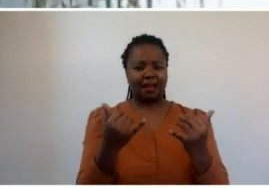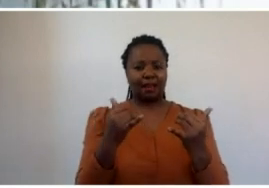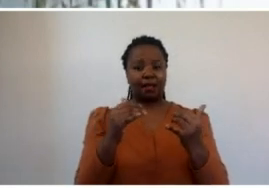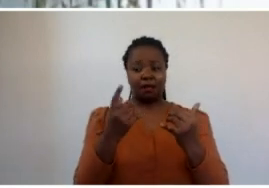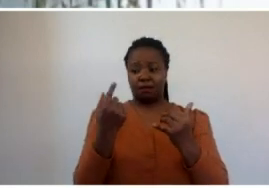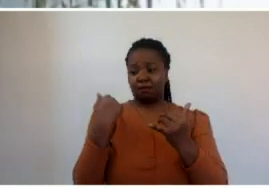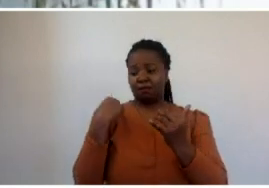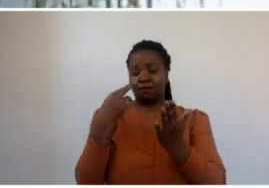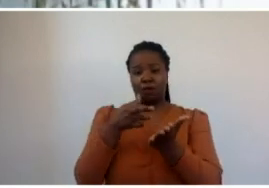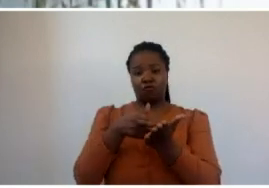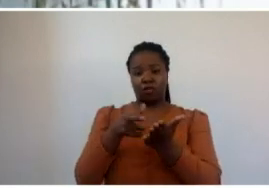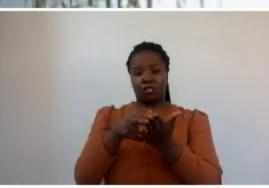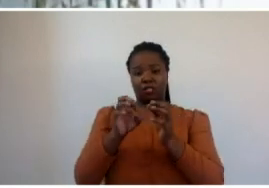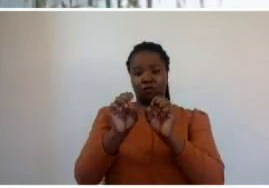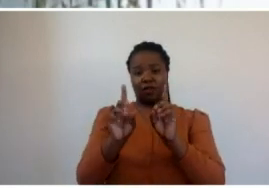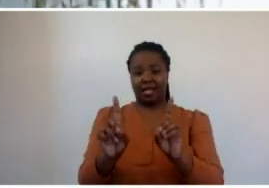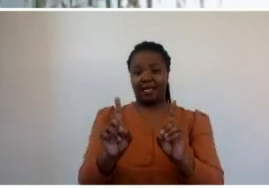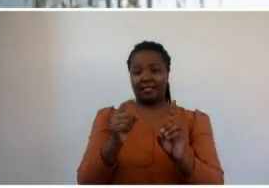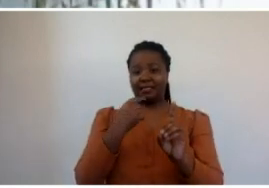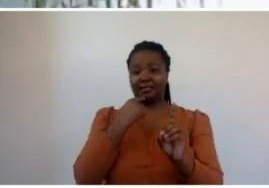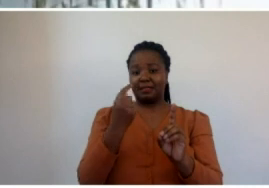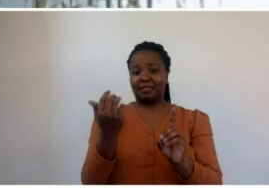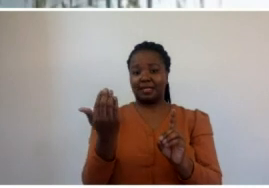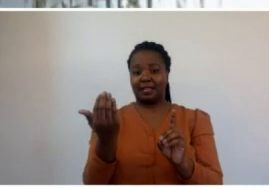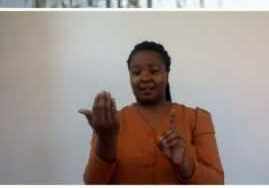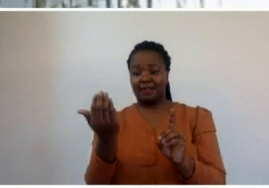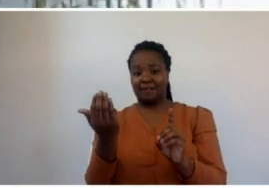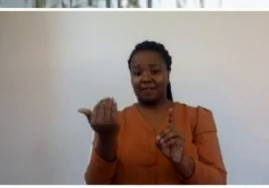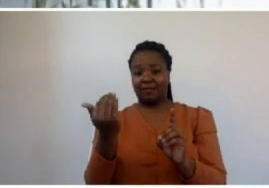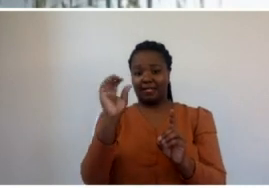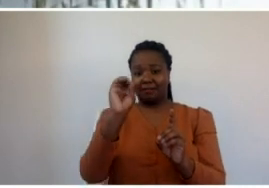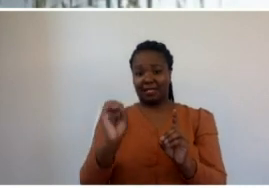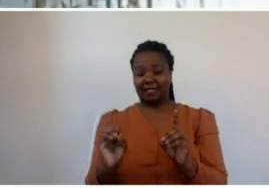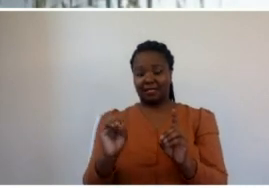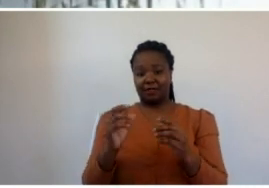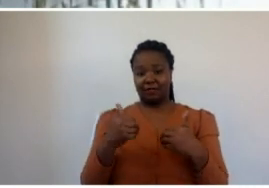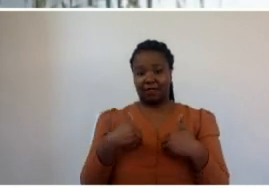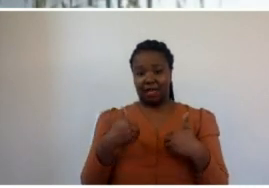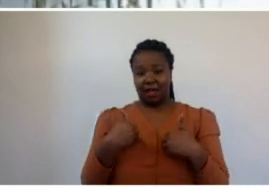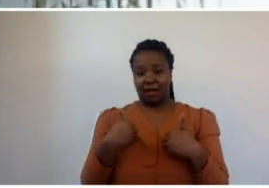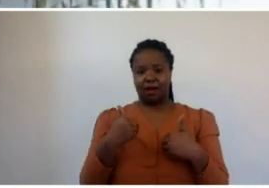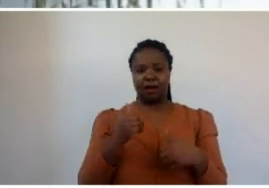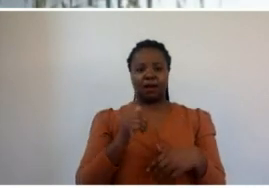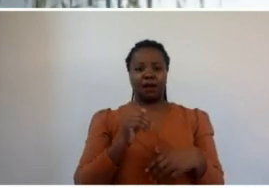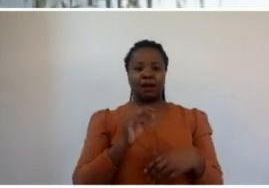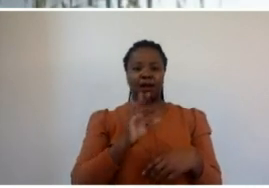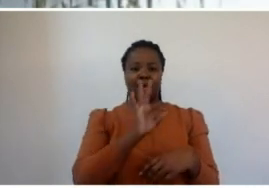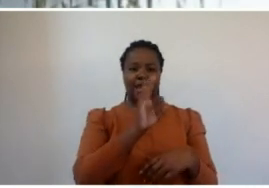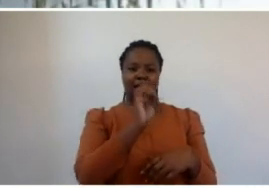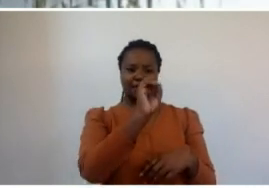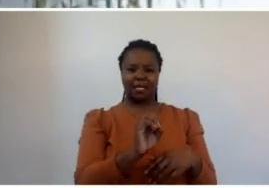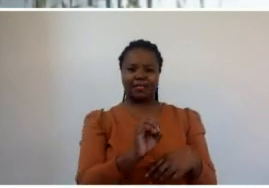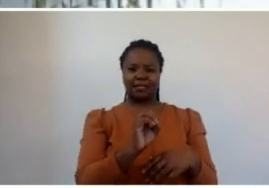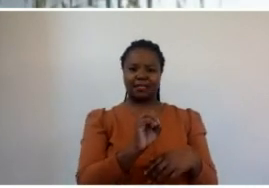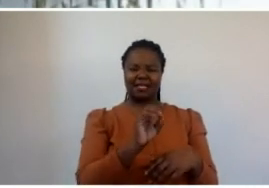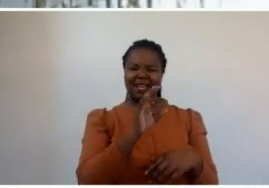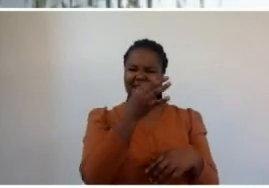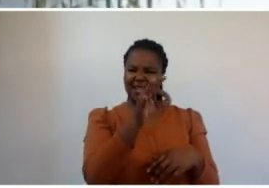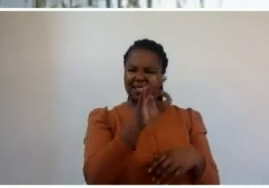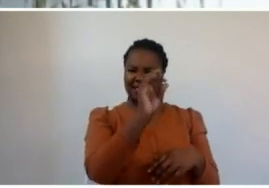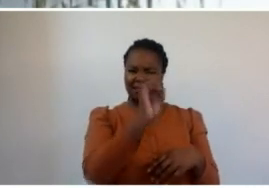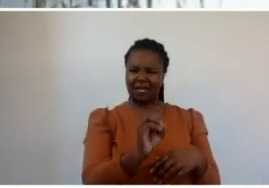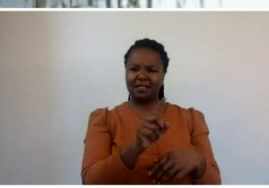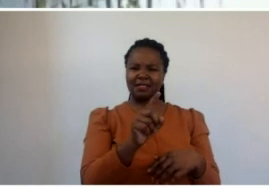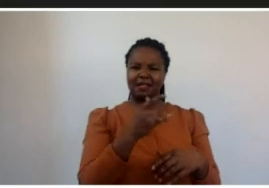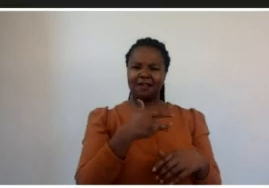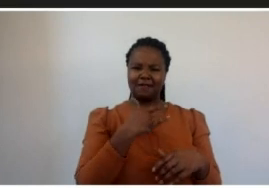We've received over 15,000 responses from young people, and more than 90% had felt discriminated against based on their sexual